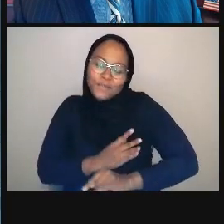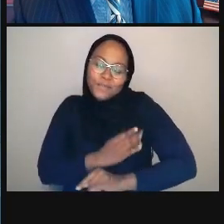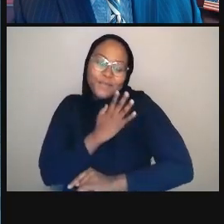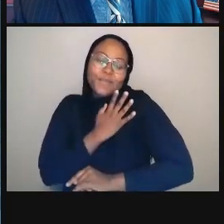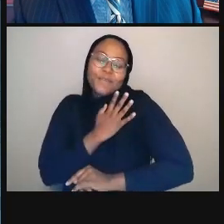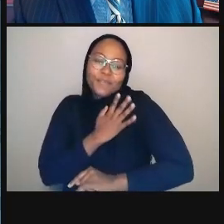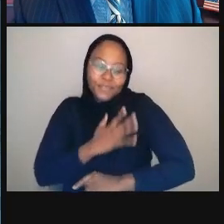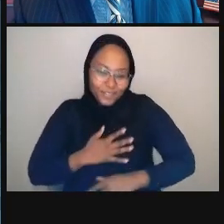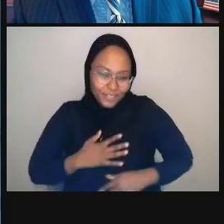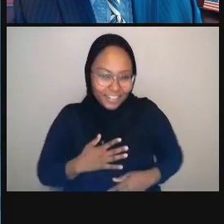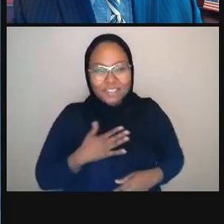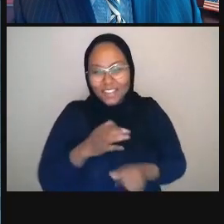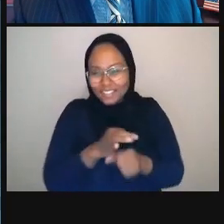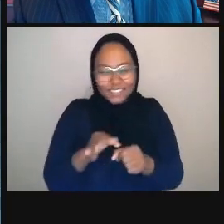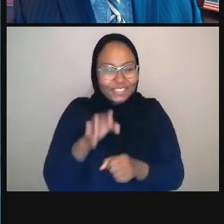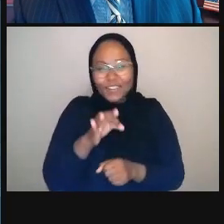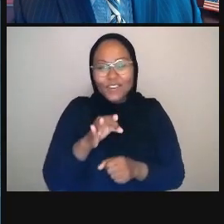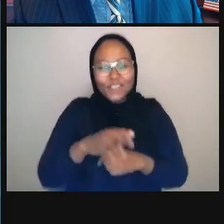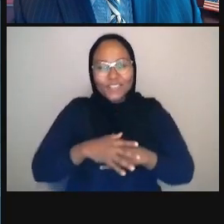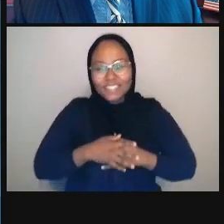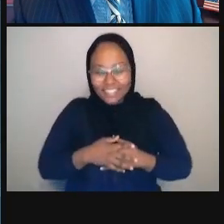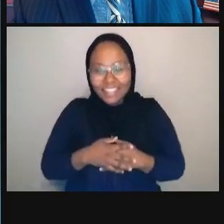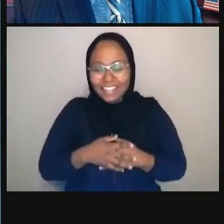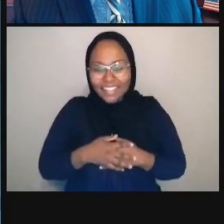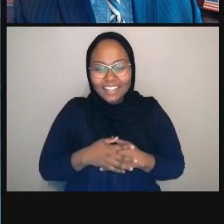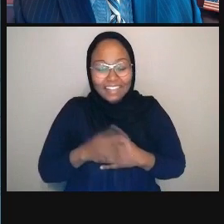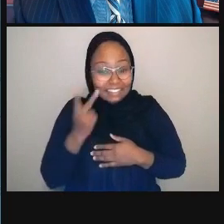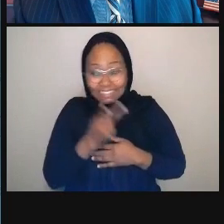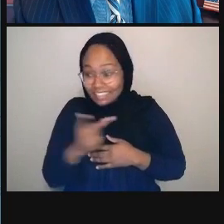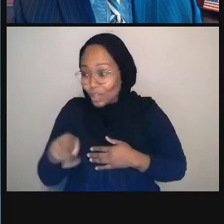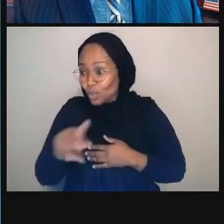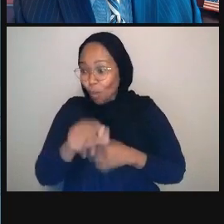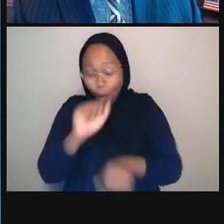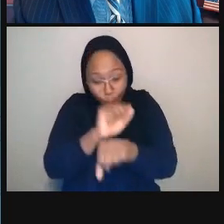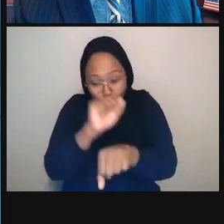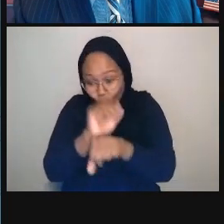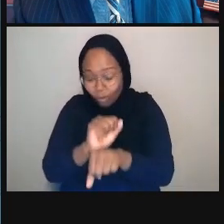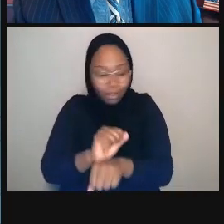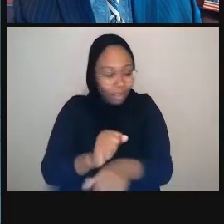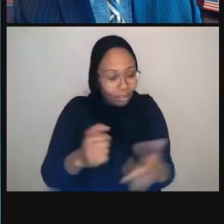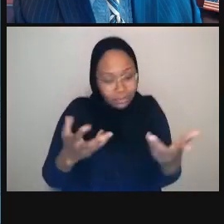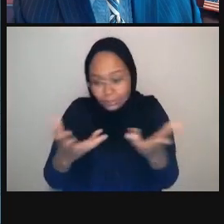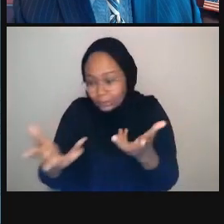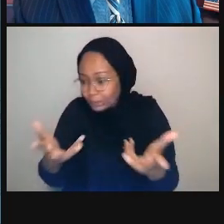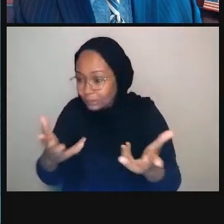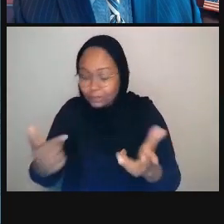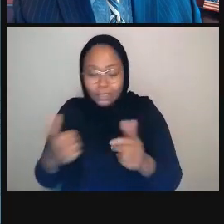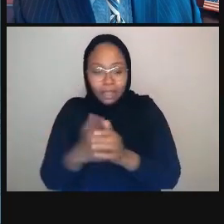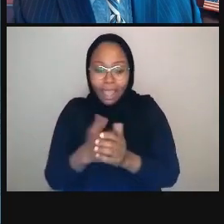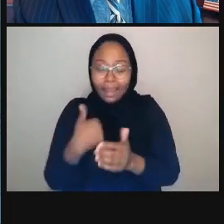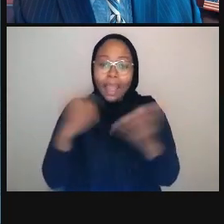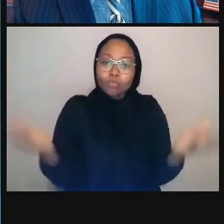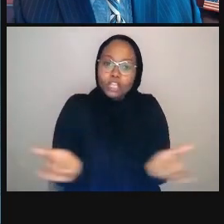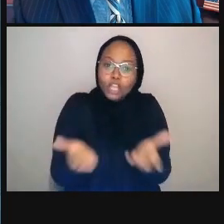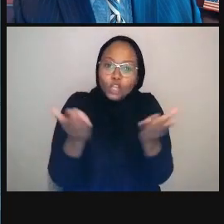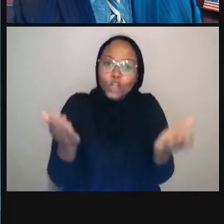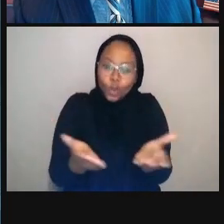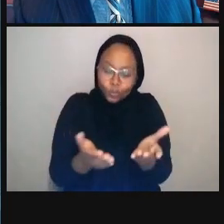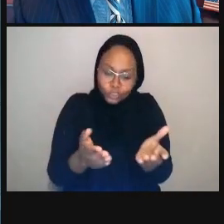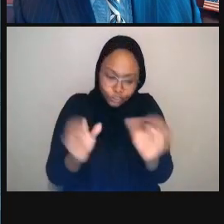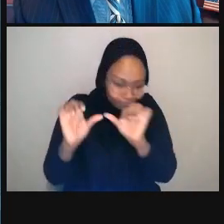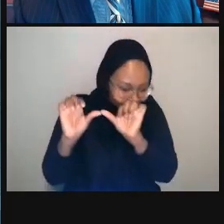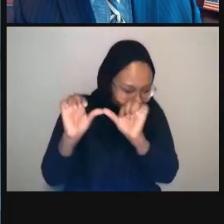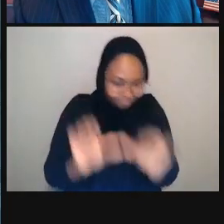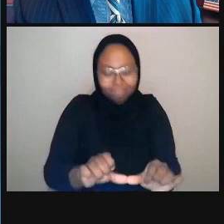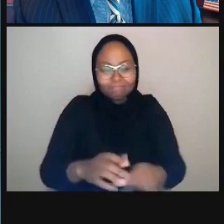my soul and my spirit to see them working very diligently. And I encourage them to do more, to push the envelope. Don't be